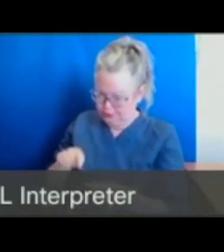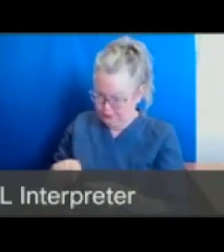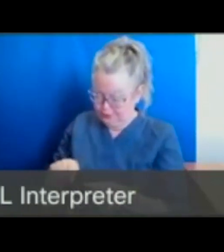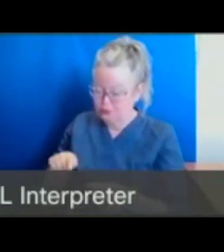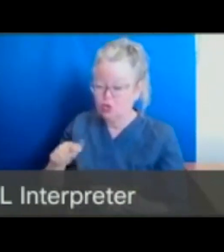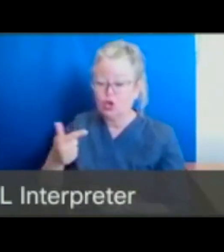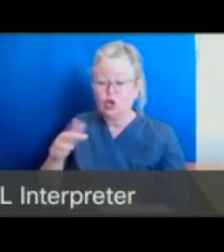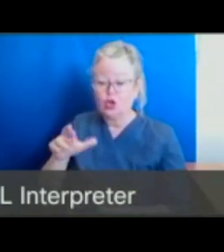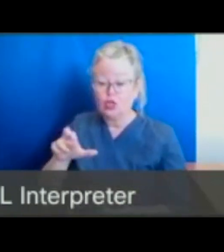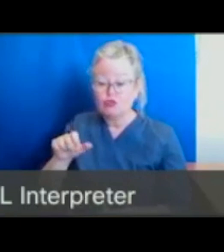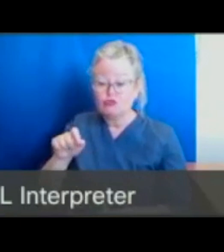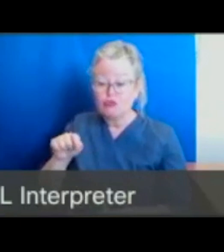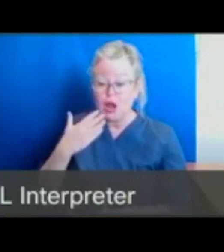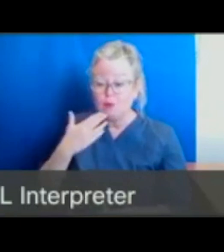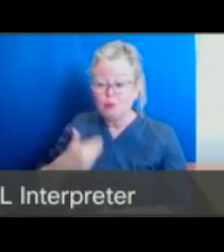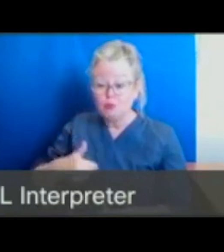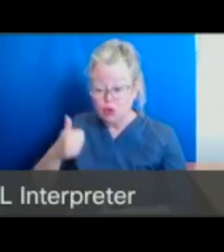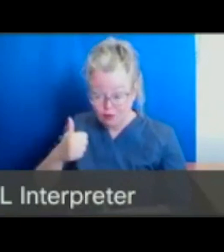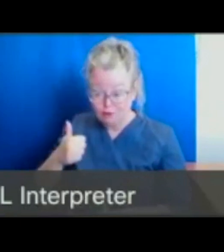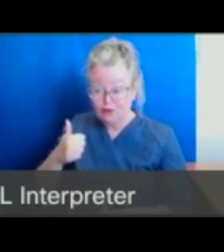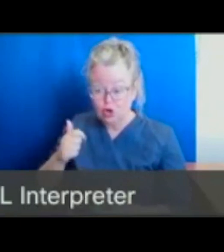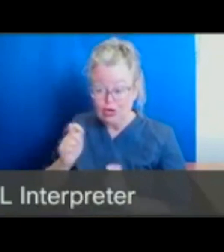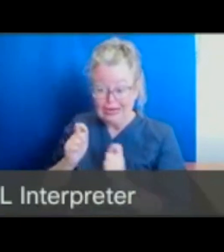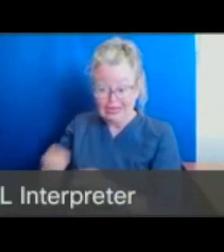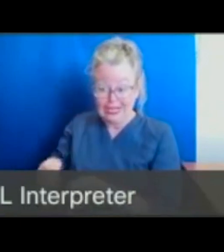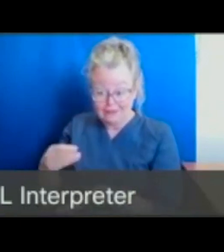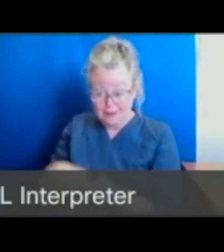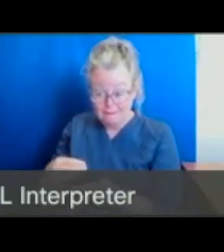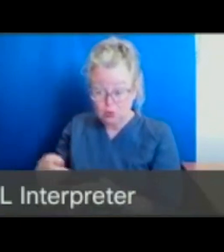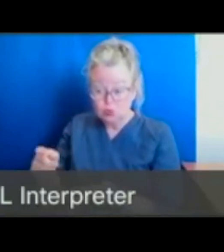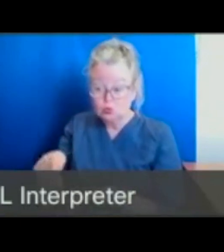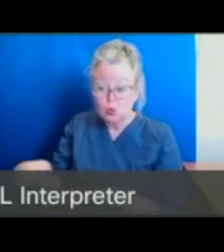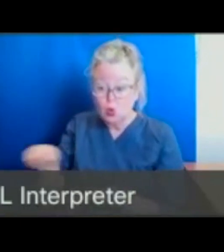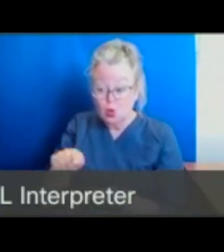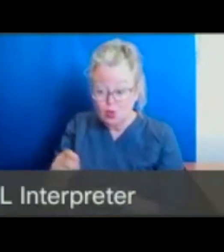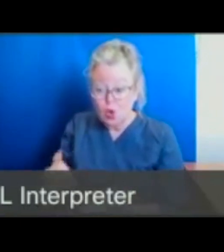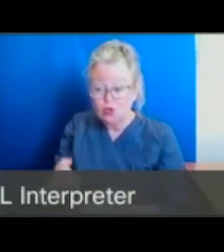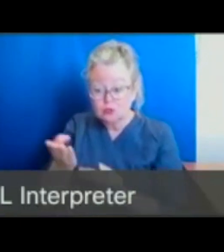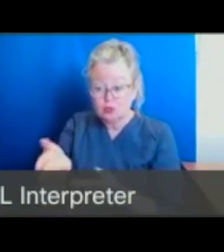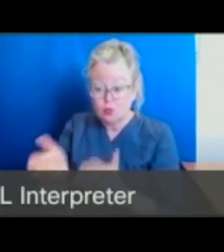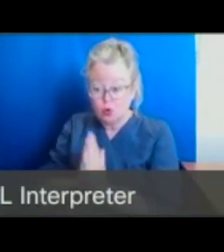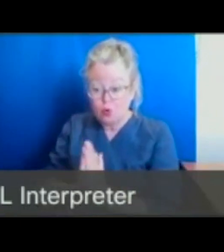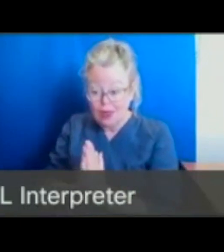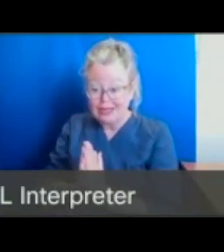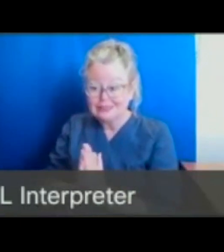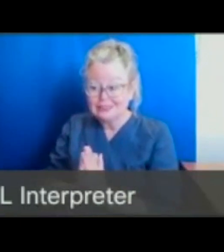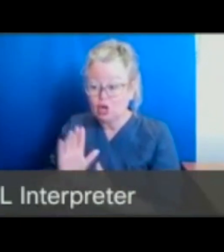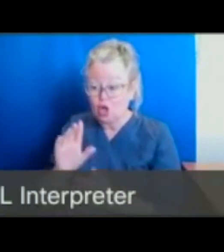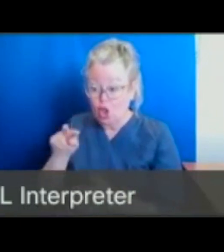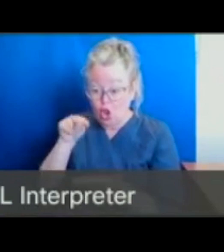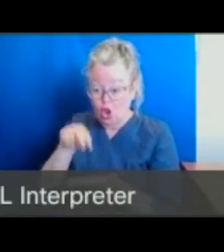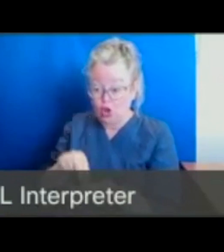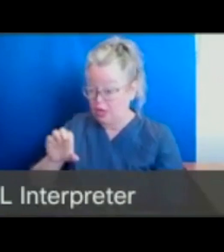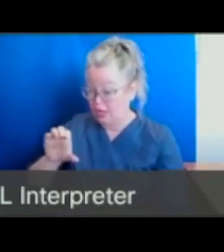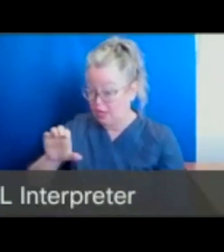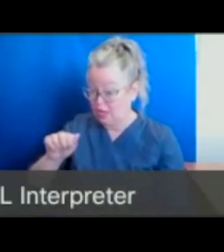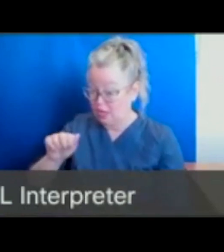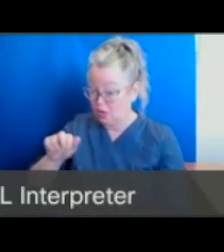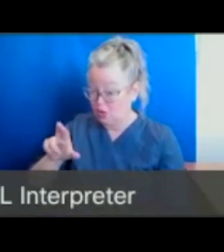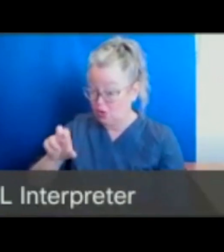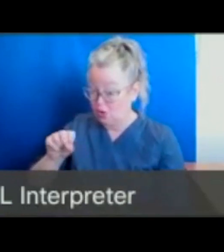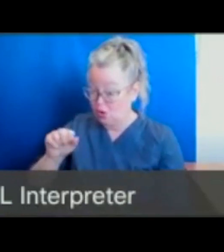grant program prioritize specific studies such as those used causal